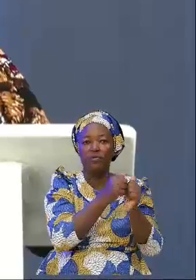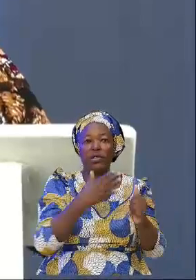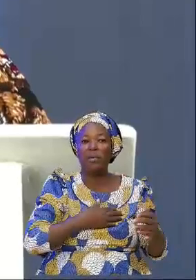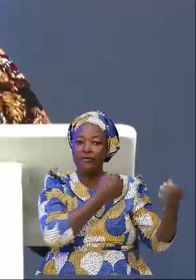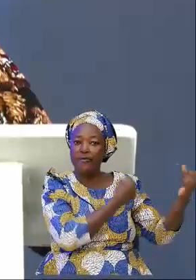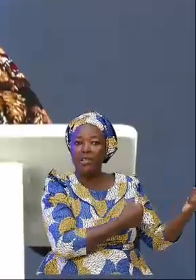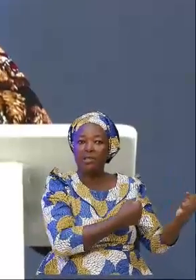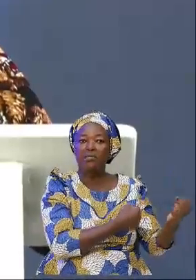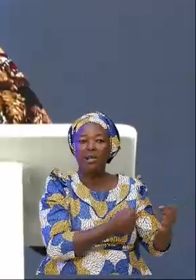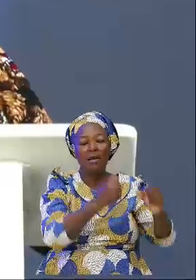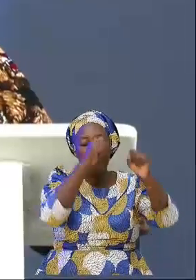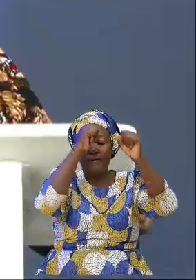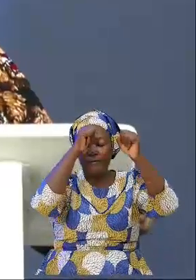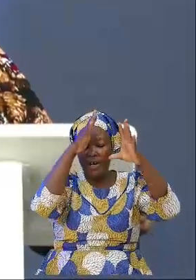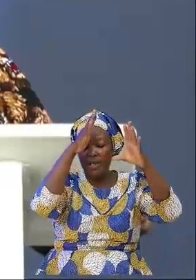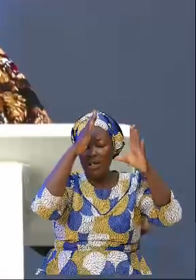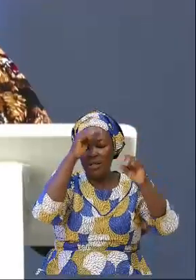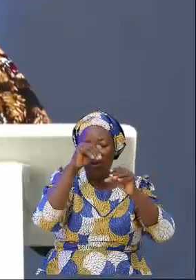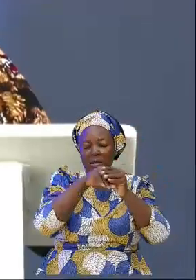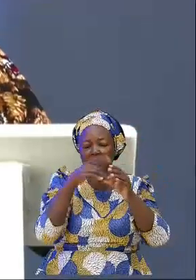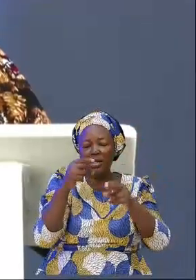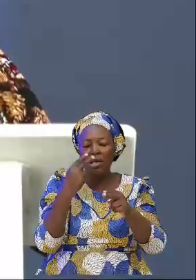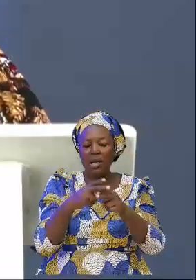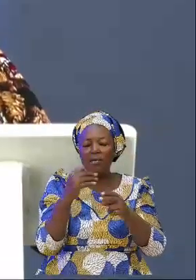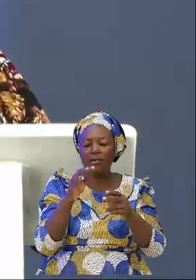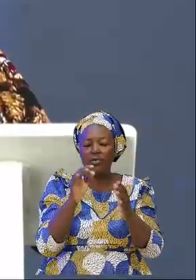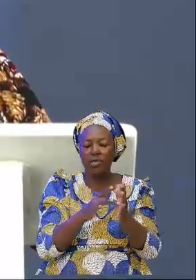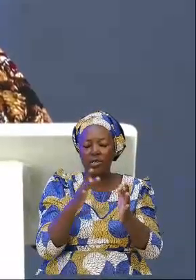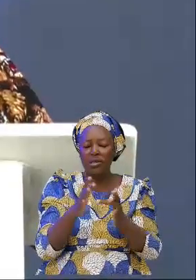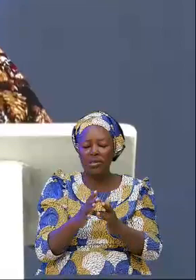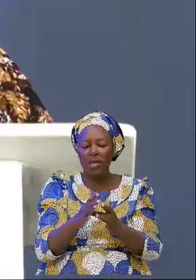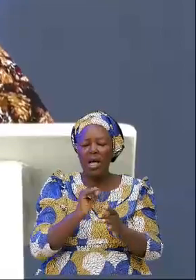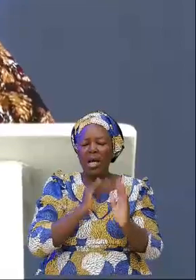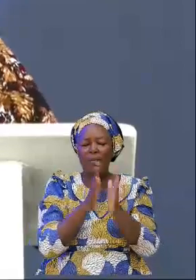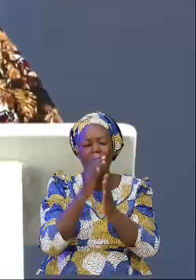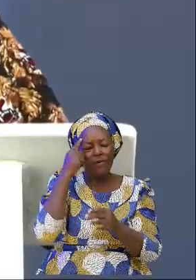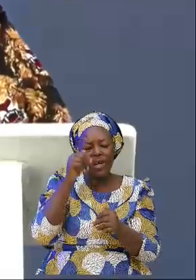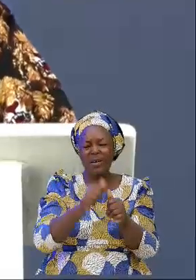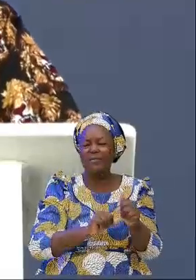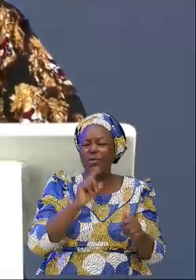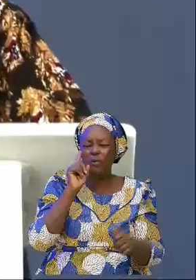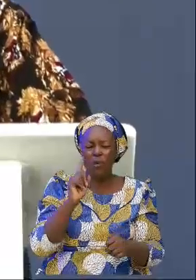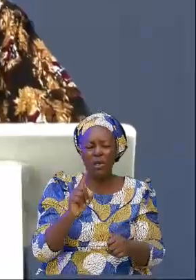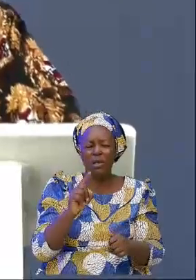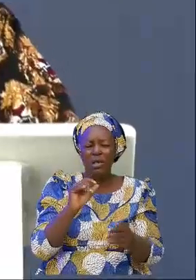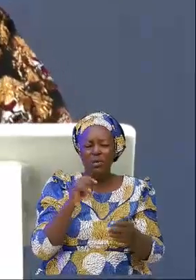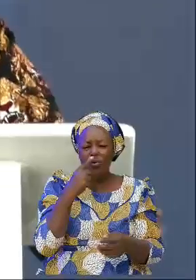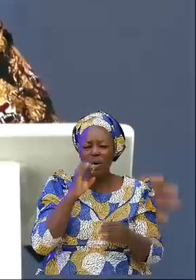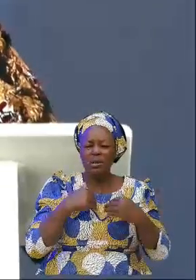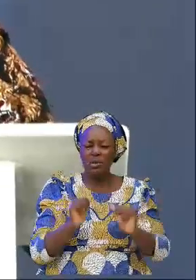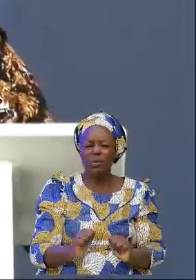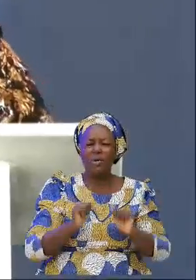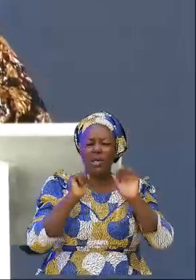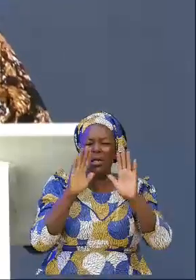So you join your faith with my faith. Father, in the name of Jesus, I pray